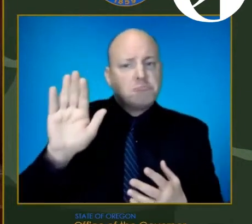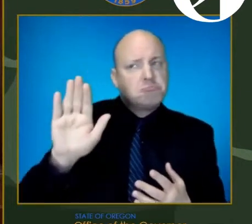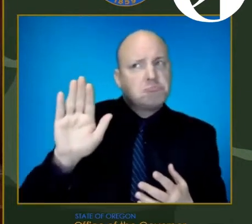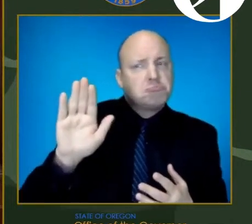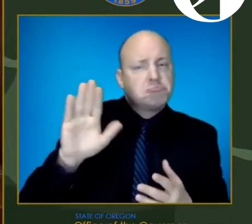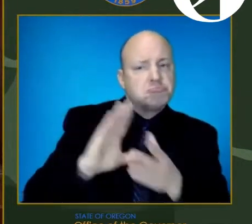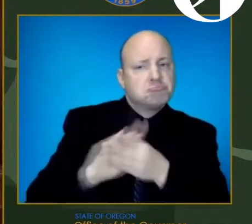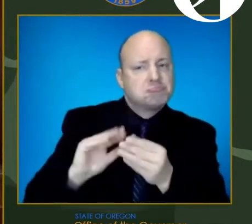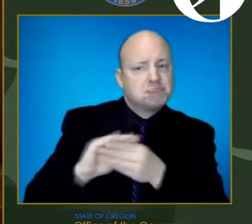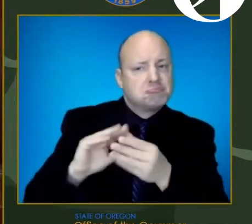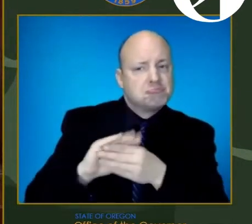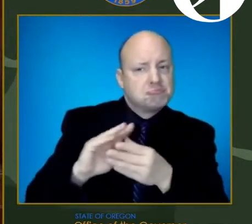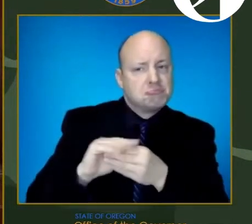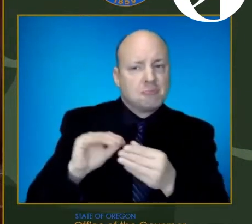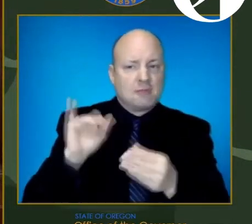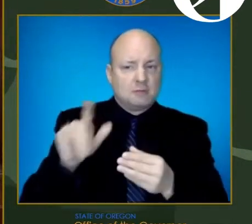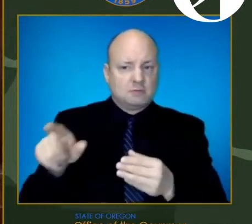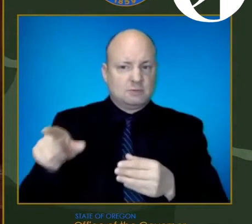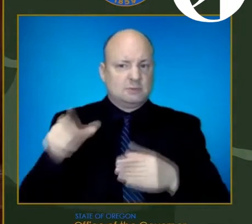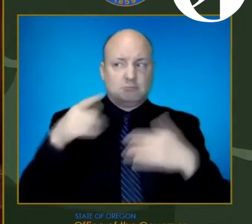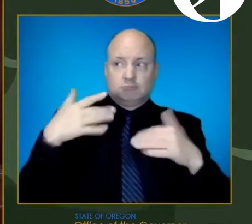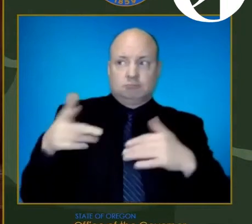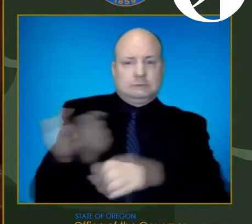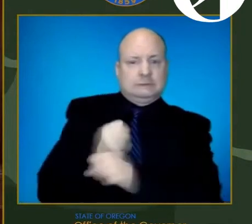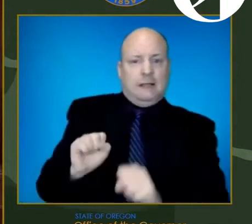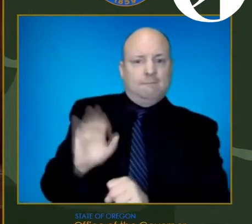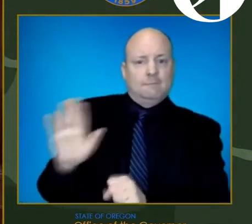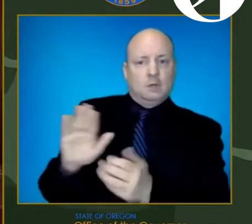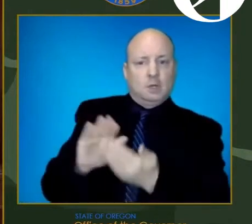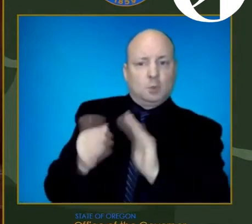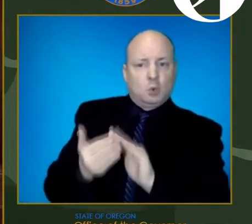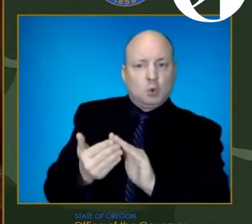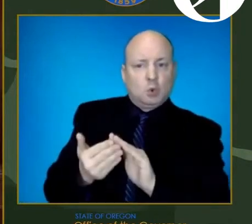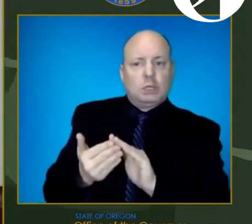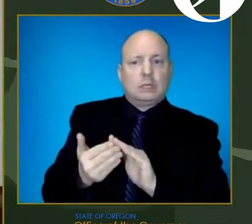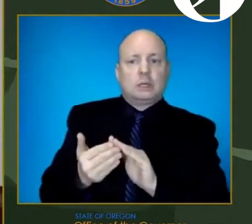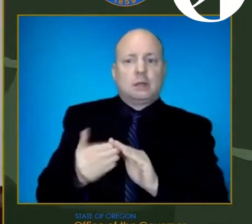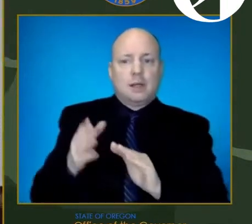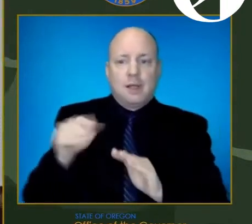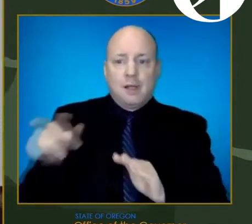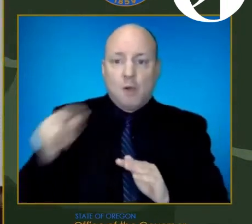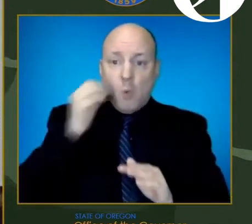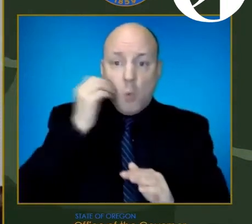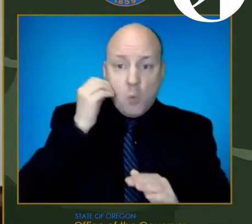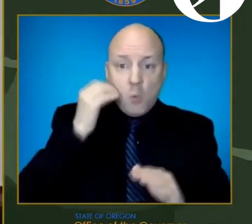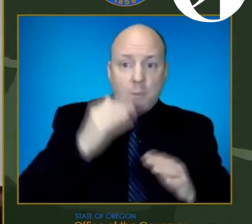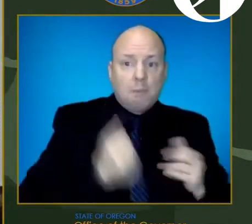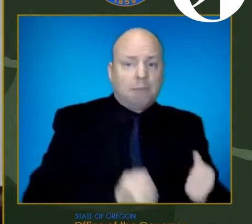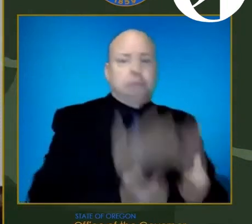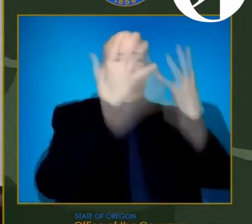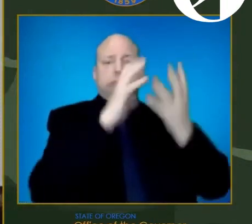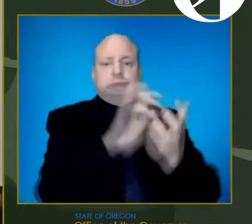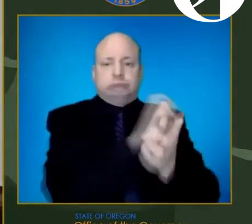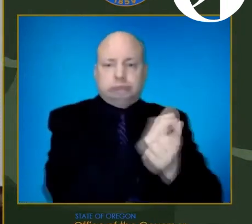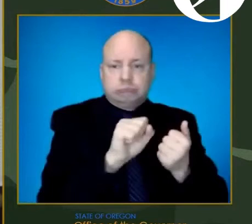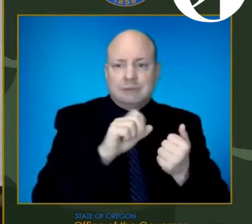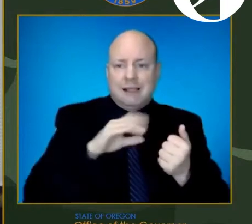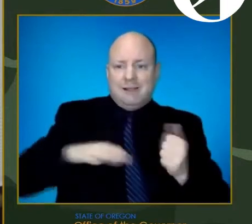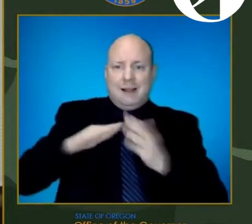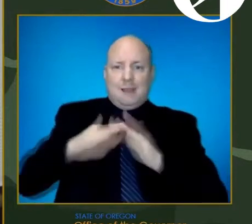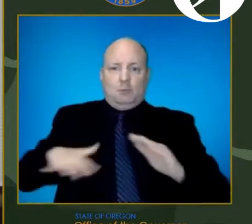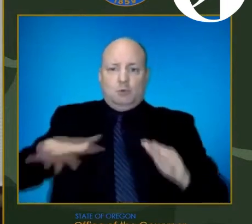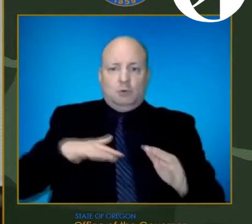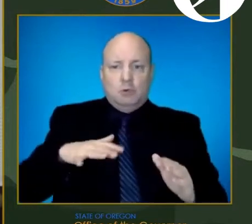her community from fire, even while her own home burned. Chief Rainbow, please share your story with